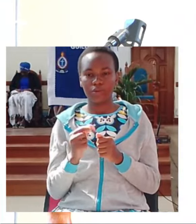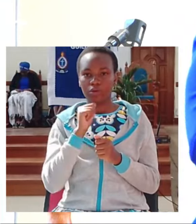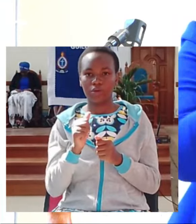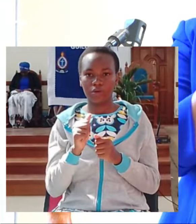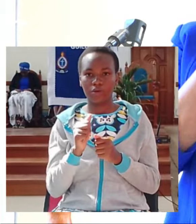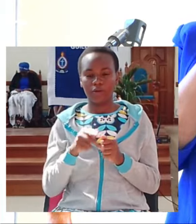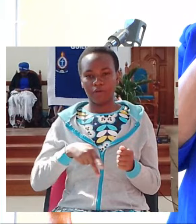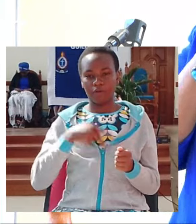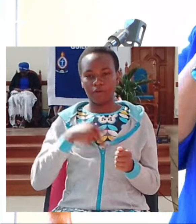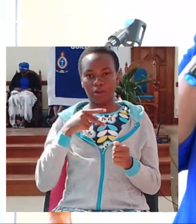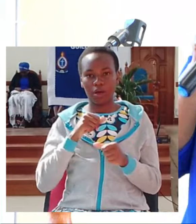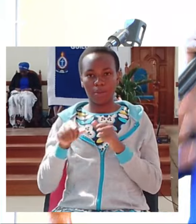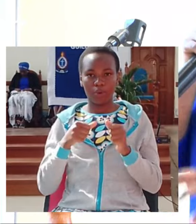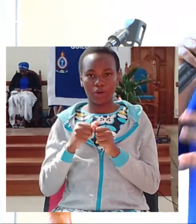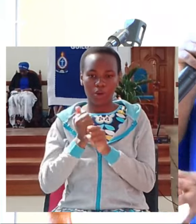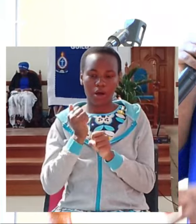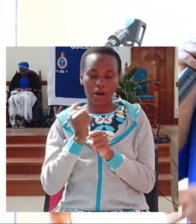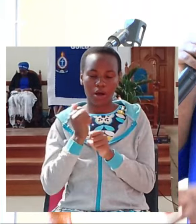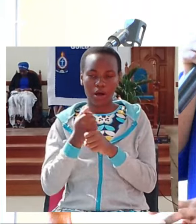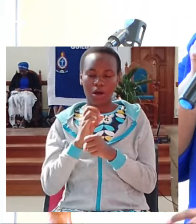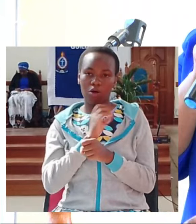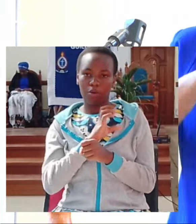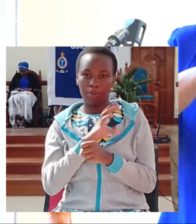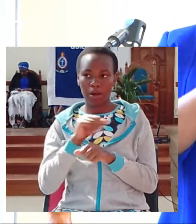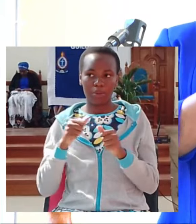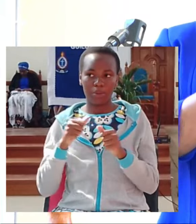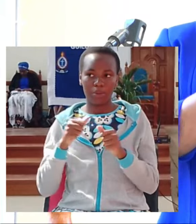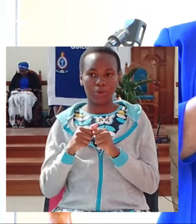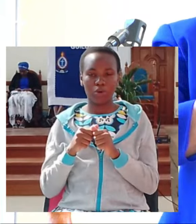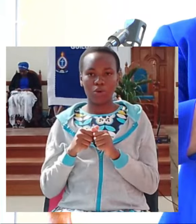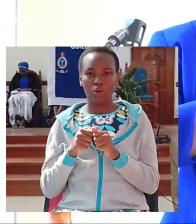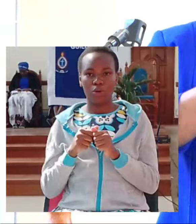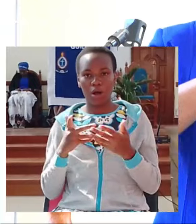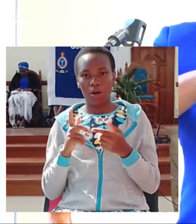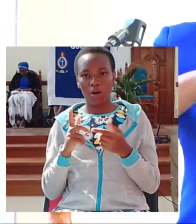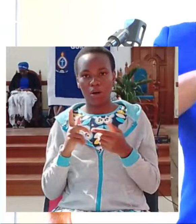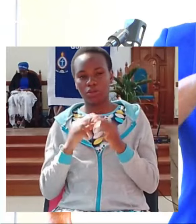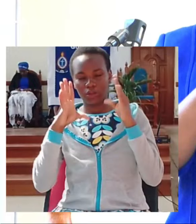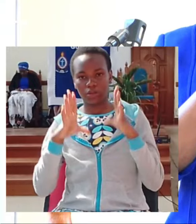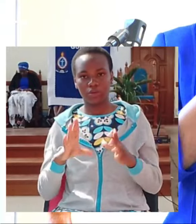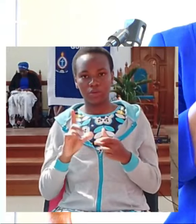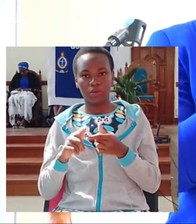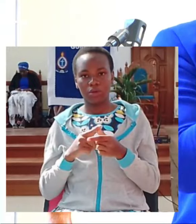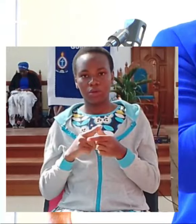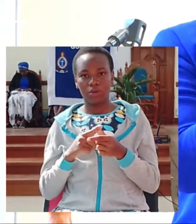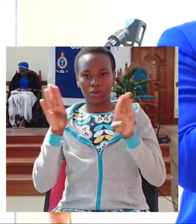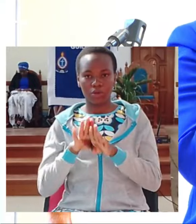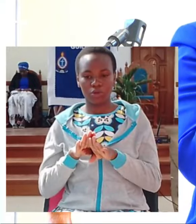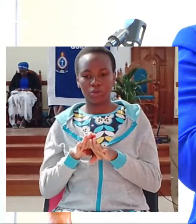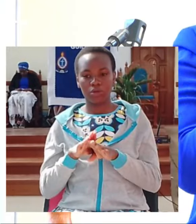even feel it if that job that you're complaining about at your sisi walimu tulifungiwa